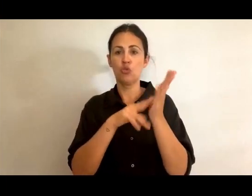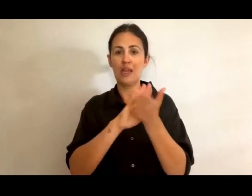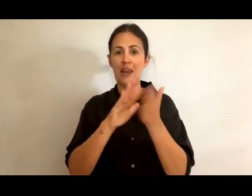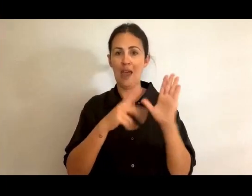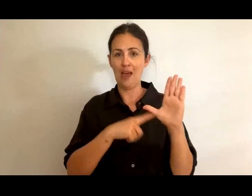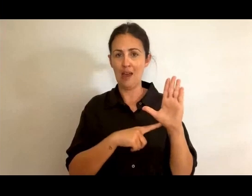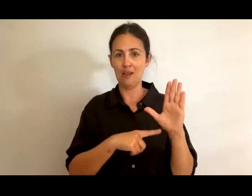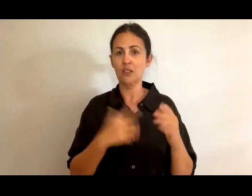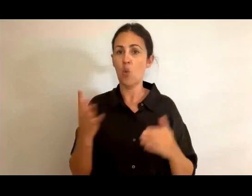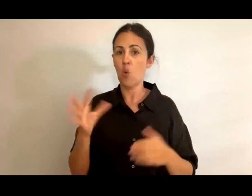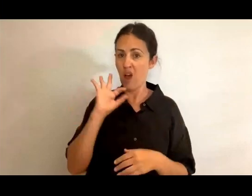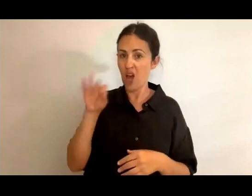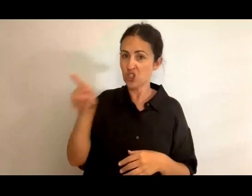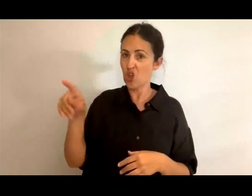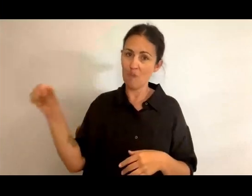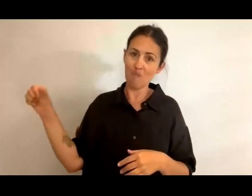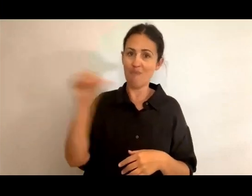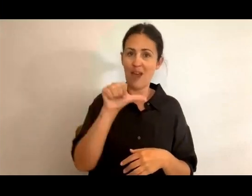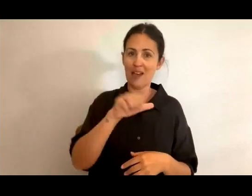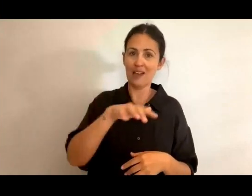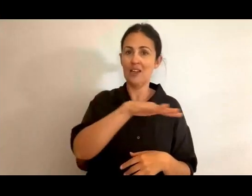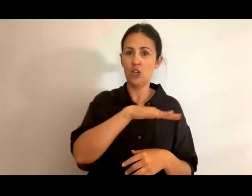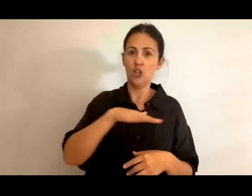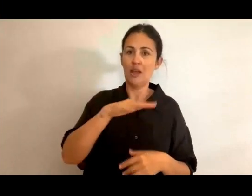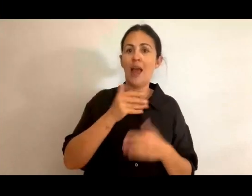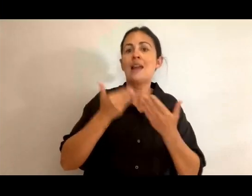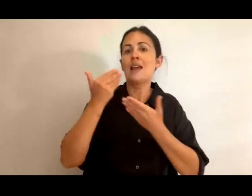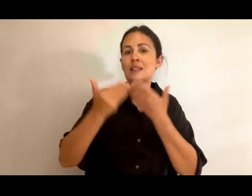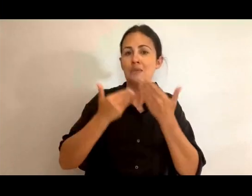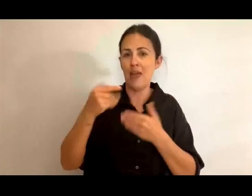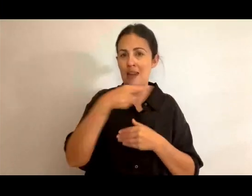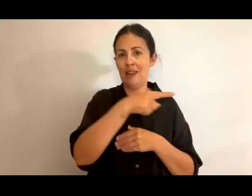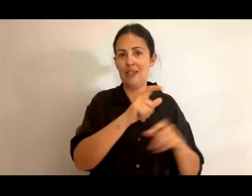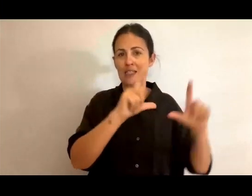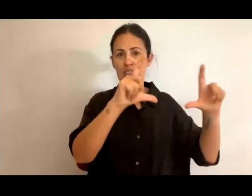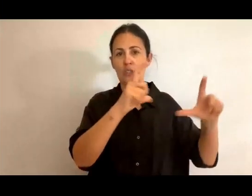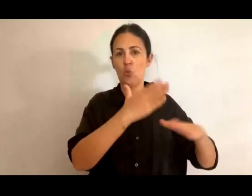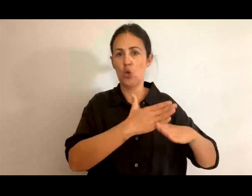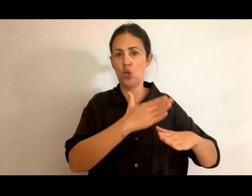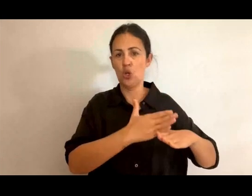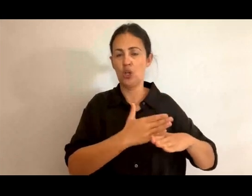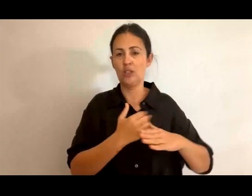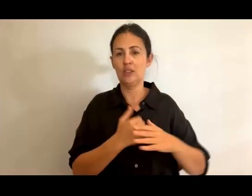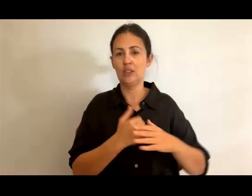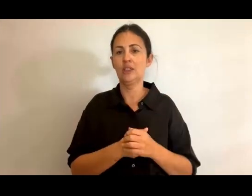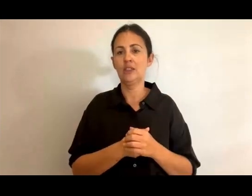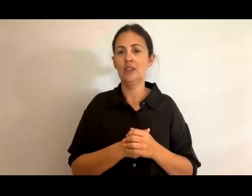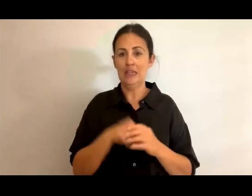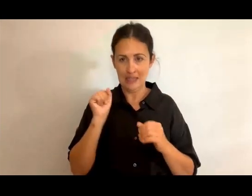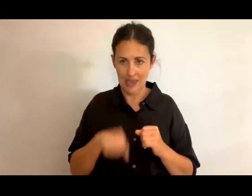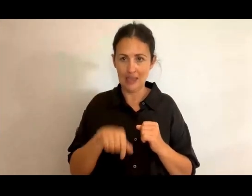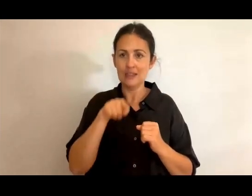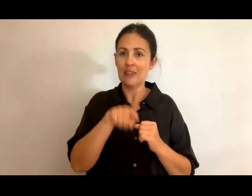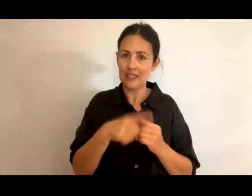space and explain what this work is. So not only the fact that it was acknowledgement of country and her Indigenous